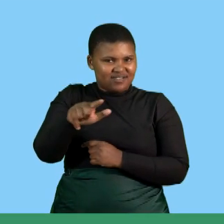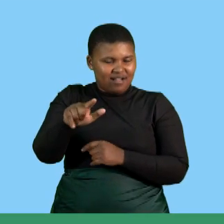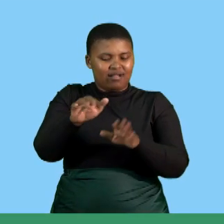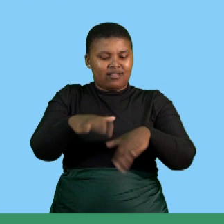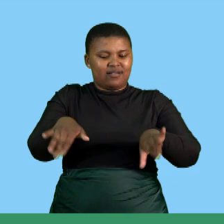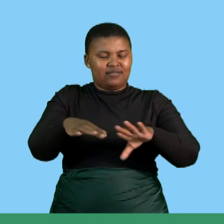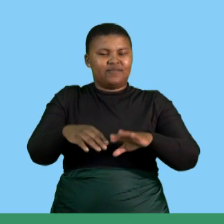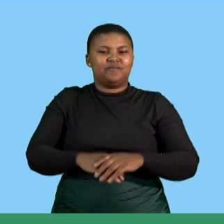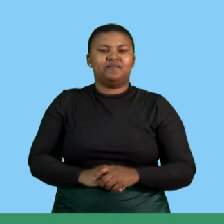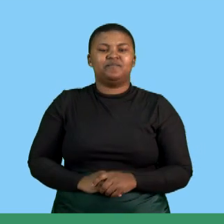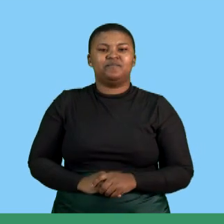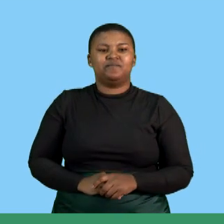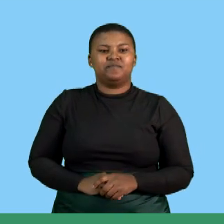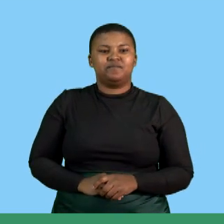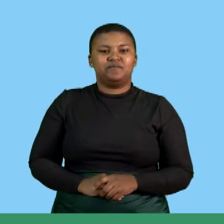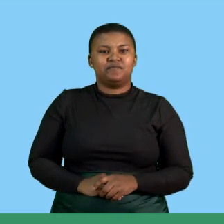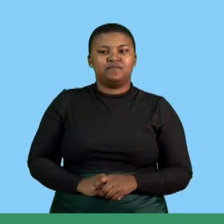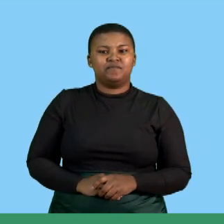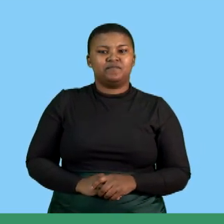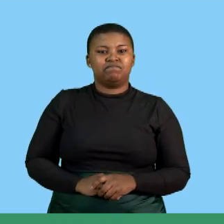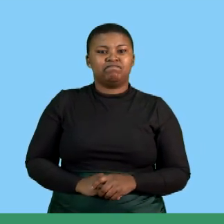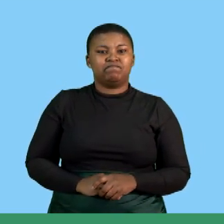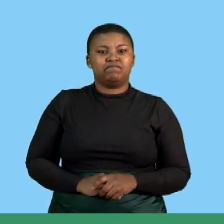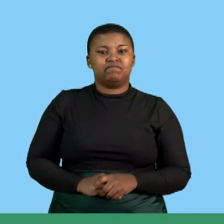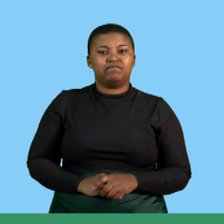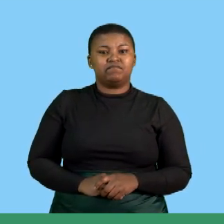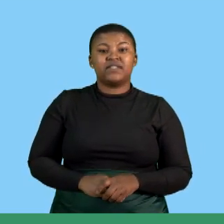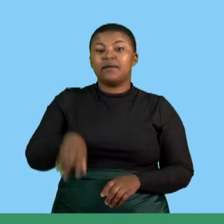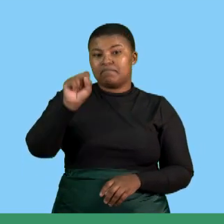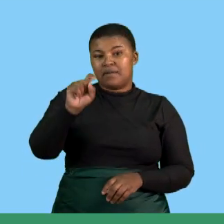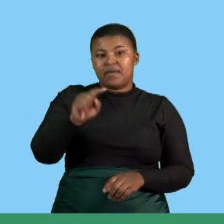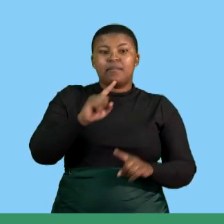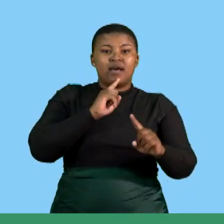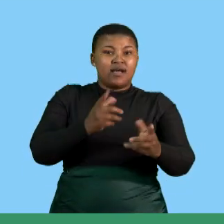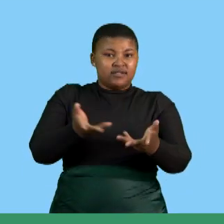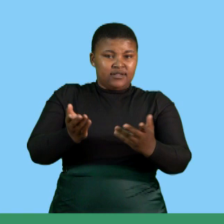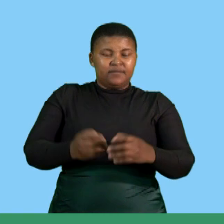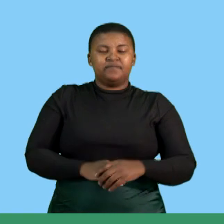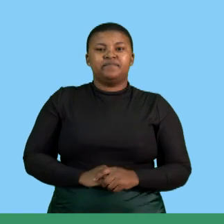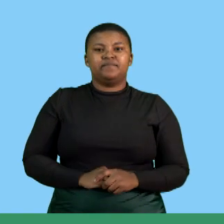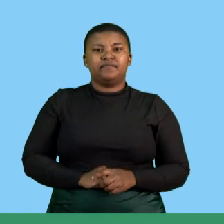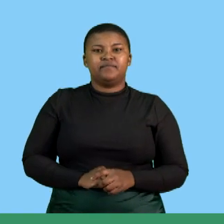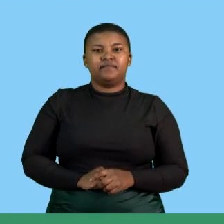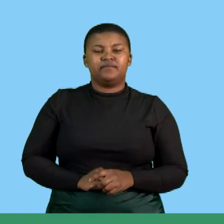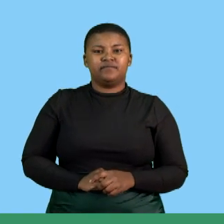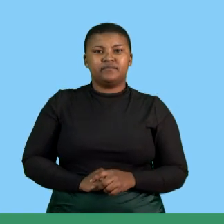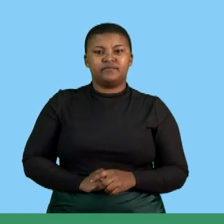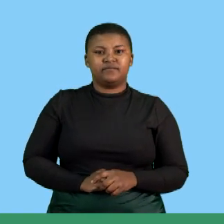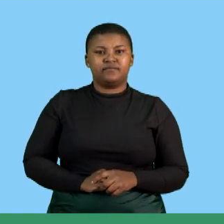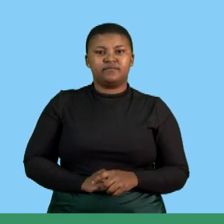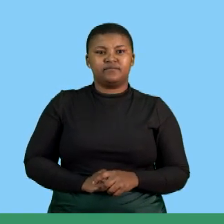our environmental environment. So this component will then be